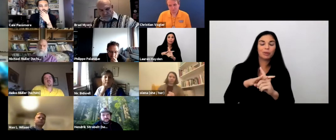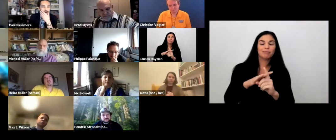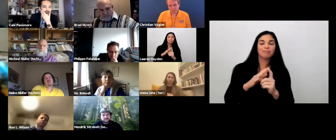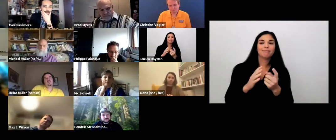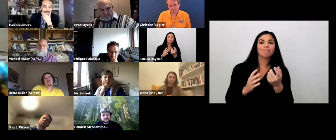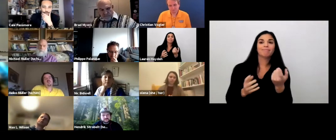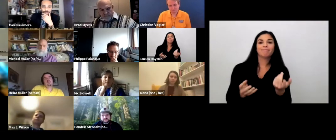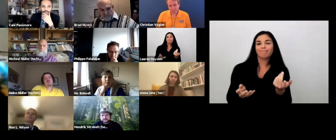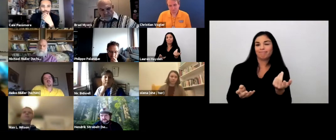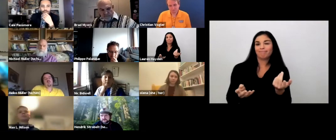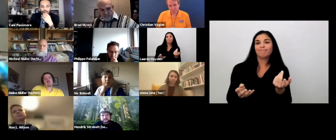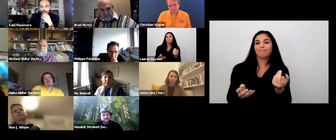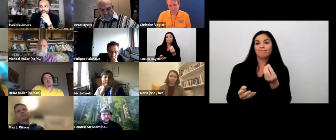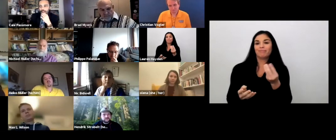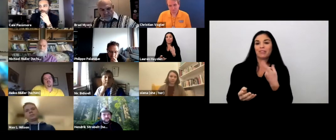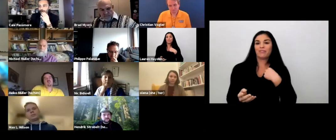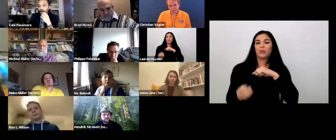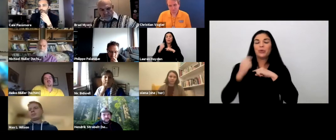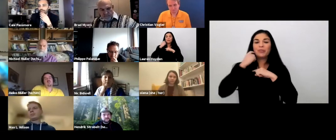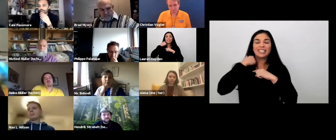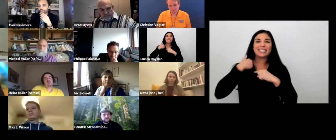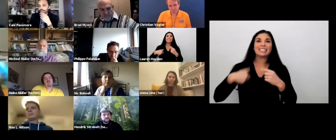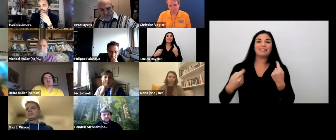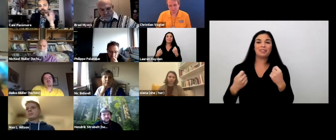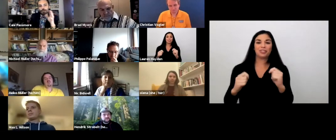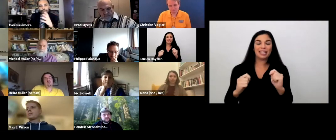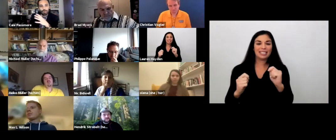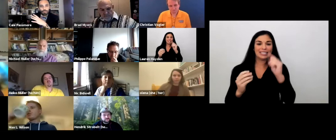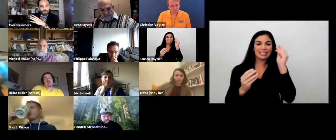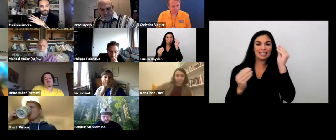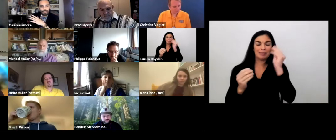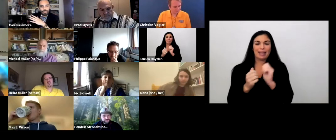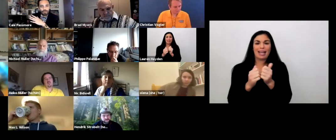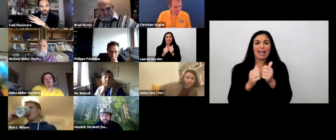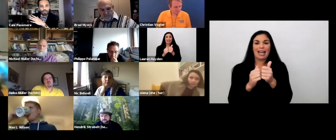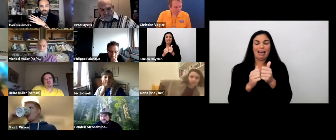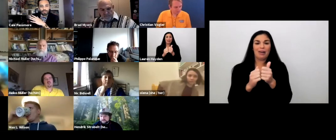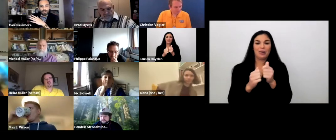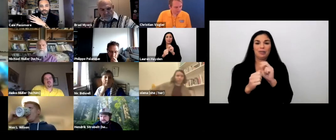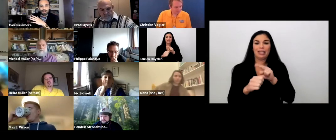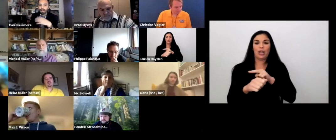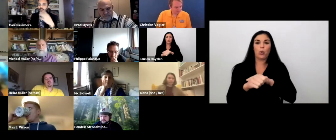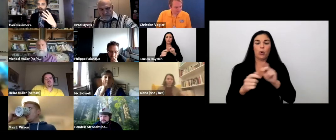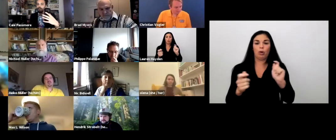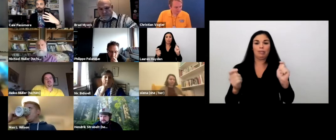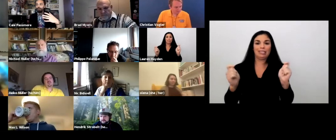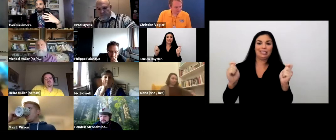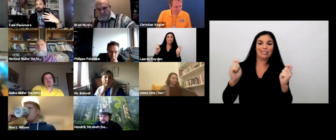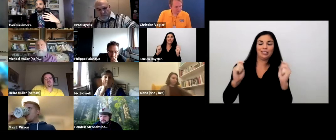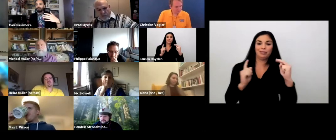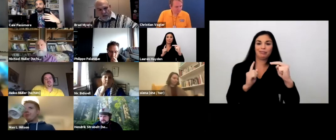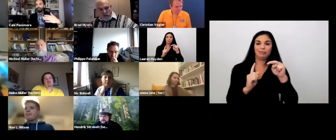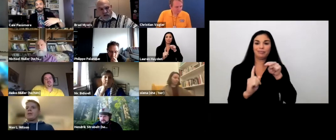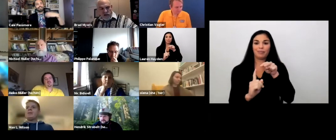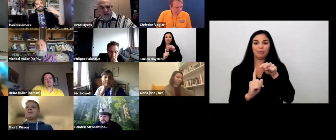something a few of us have been trying to think about how we can shift some norms around and wonder if that's maybe just like, you know,